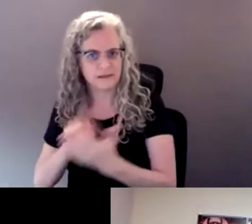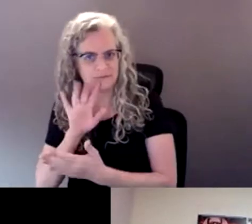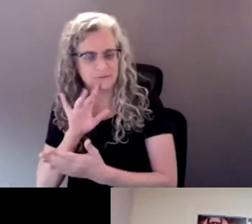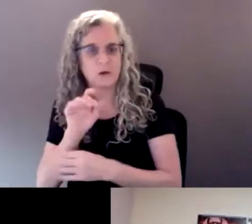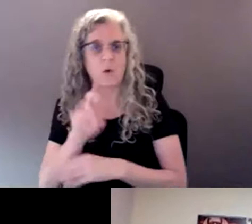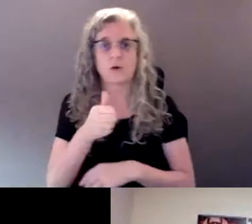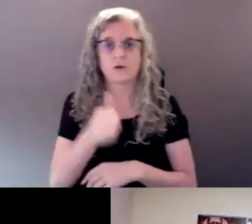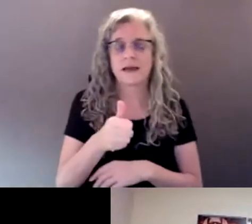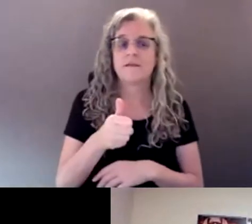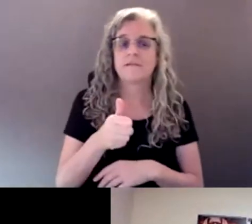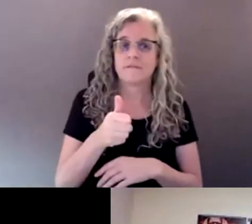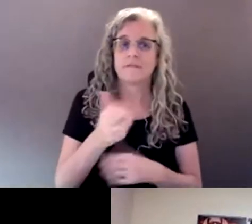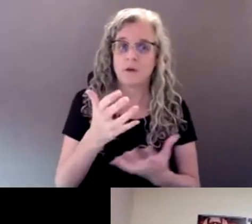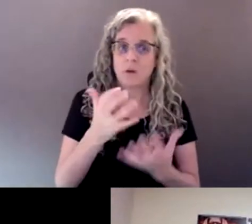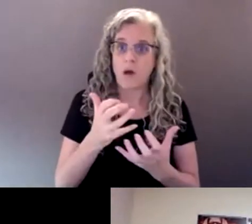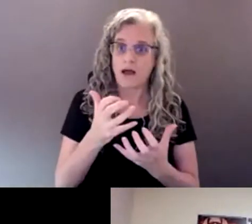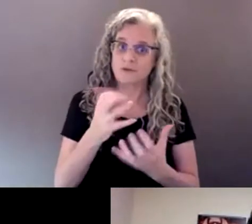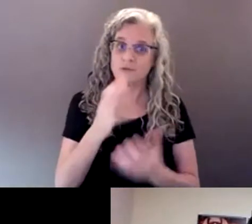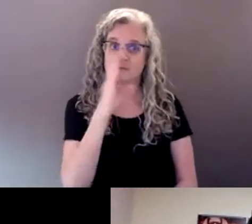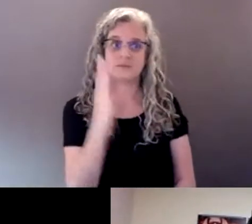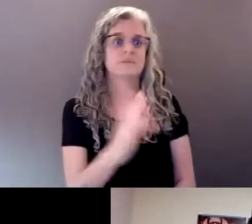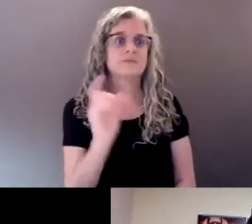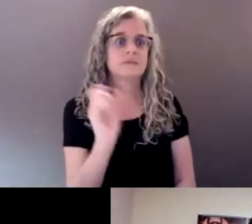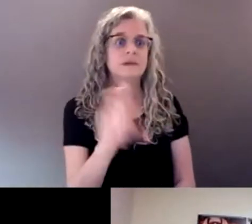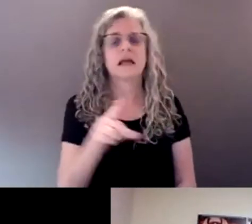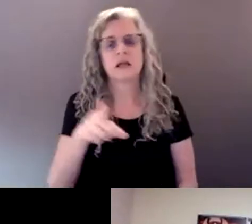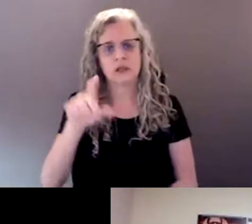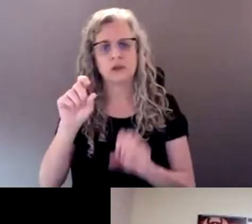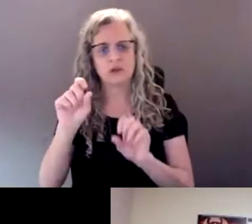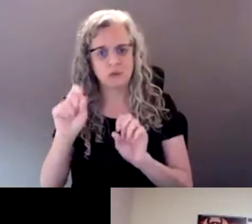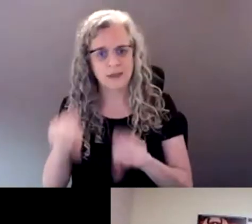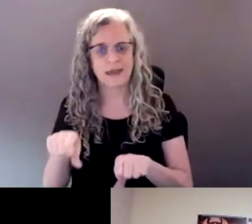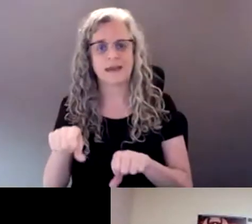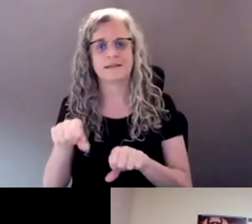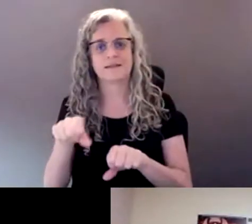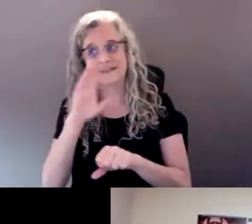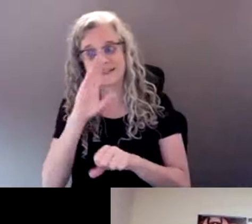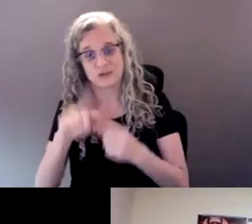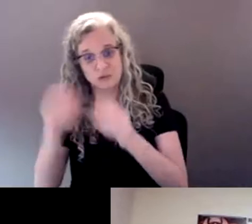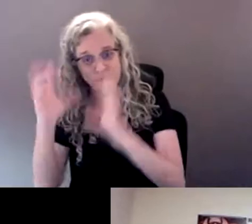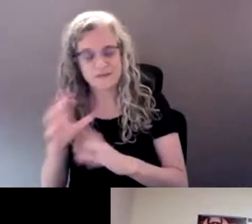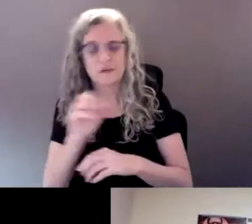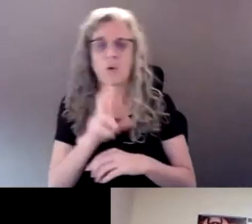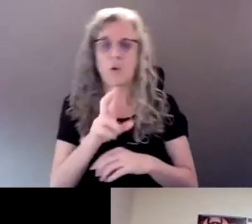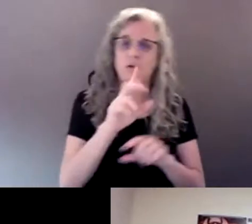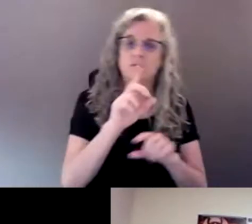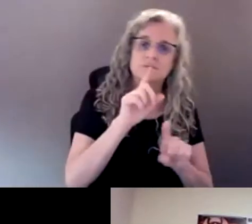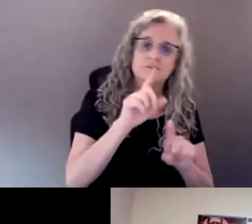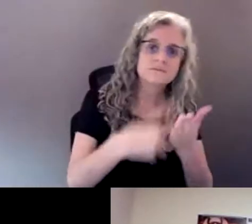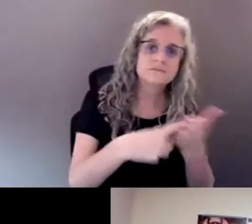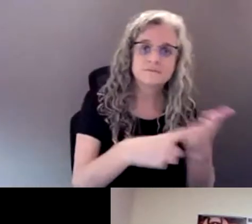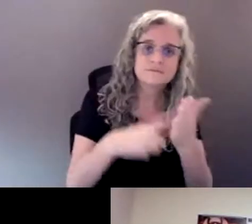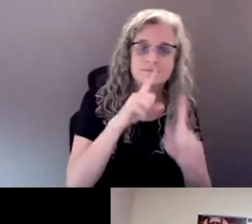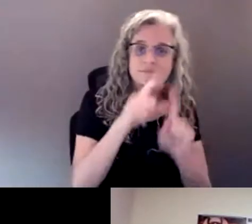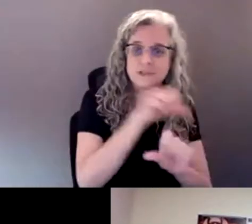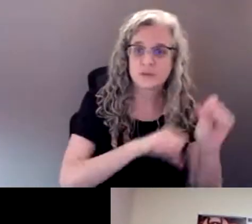to ask Professor Nirenberg directly, or address one another's questions in conversation, by all means. I'm going to give